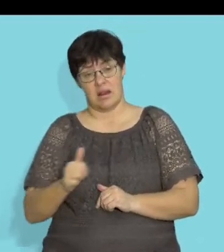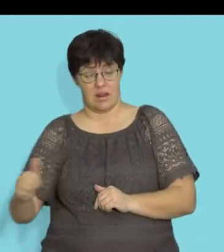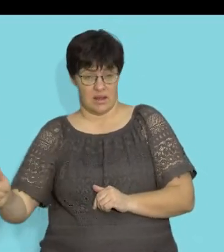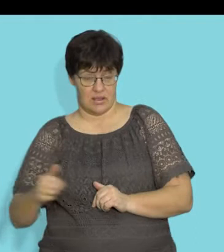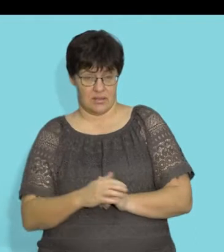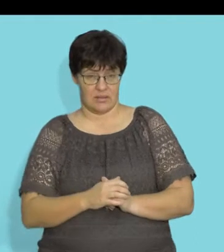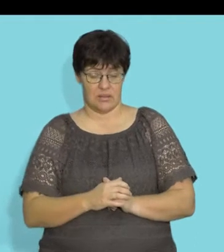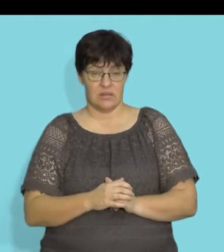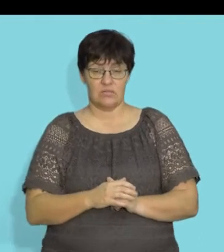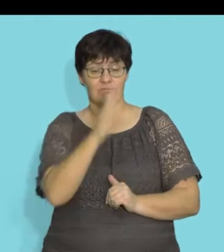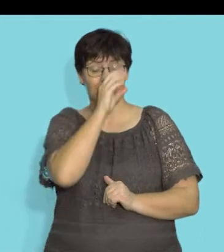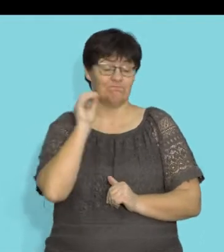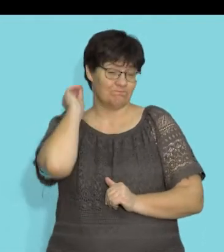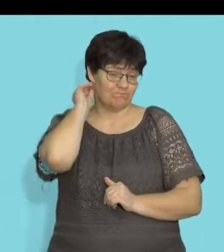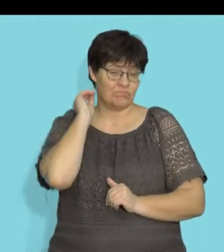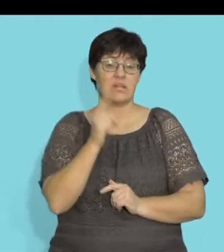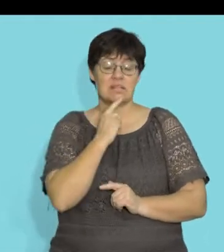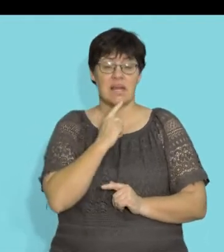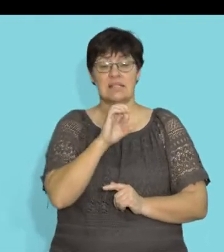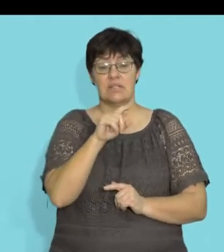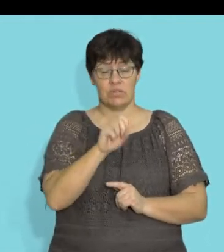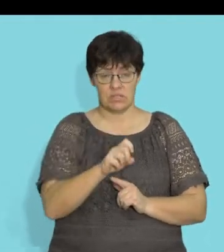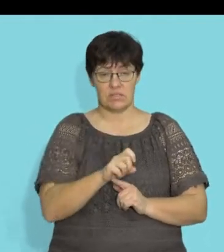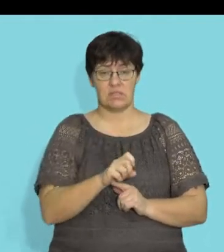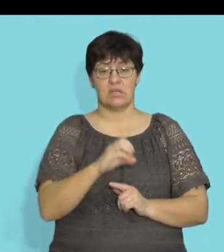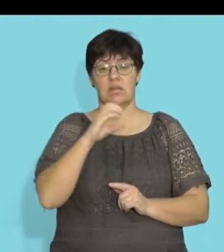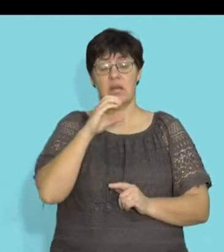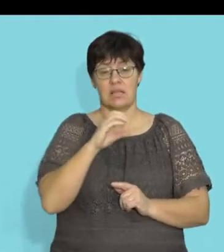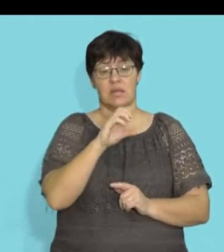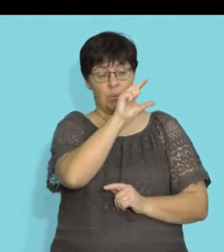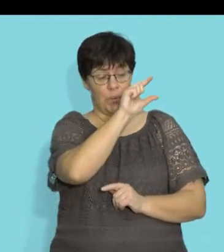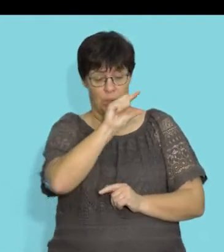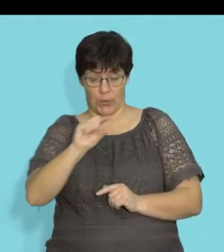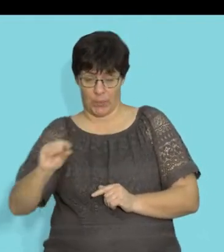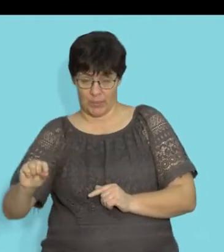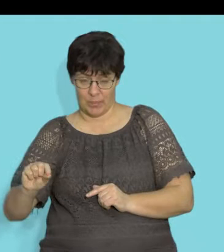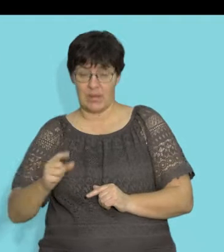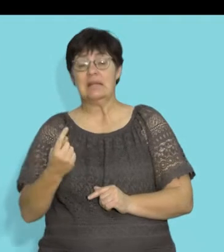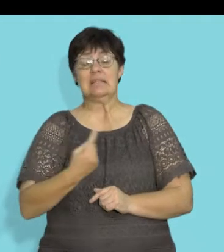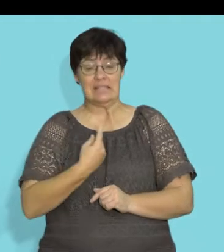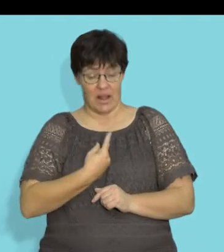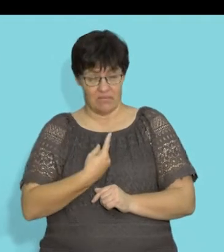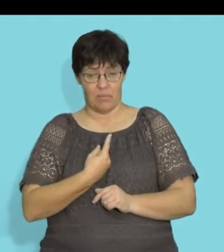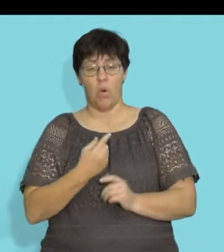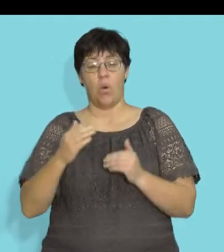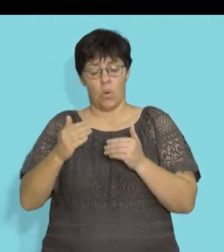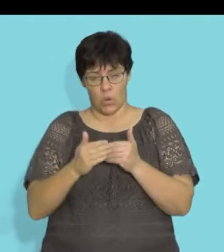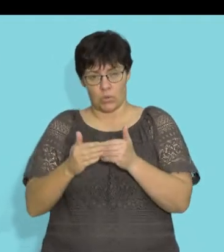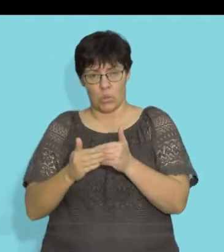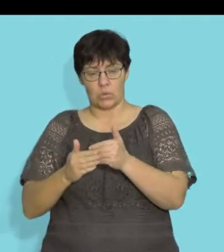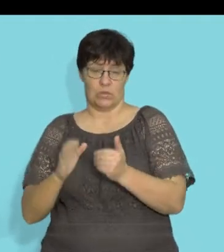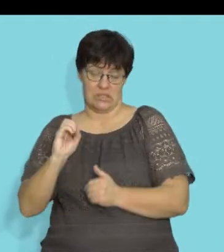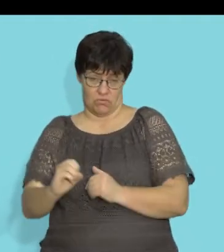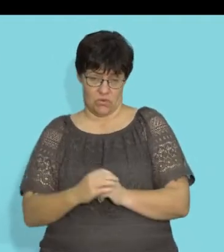going on. So just a reminder, we said that a series that is convergent, the terms itself get closer and closer